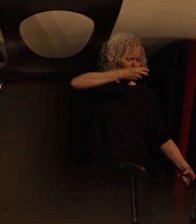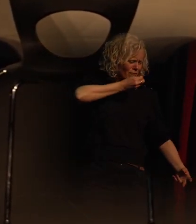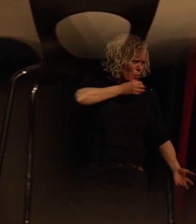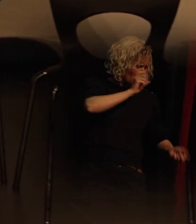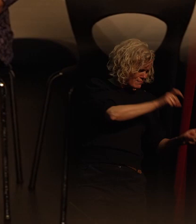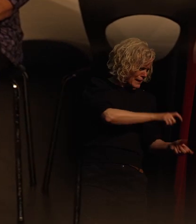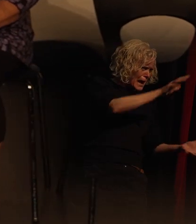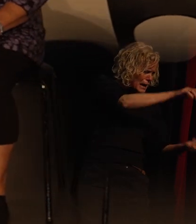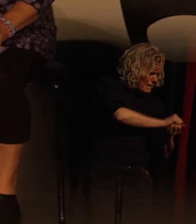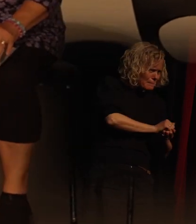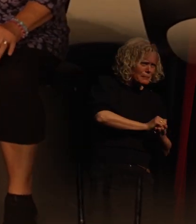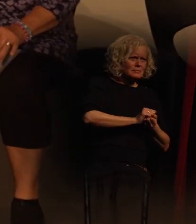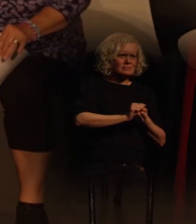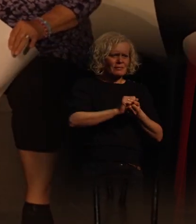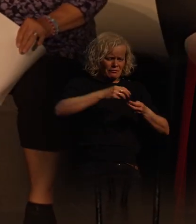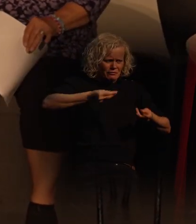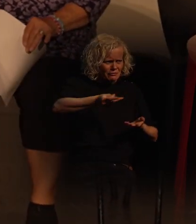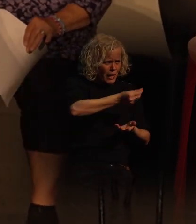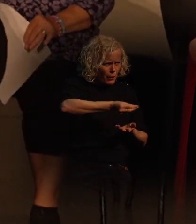and flour and